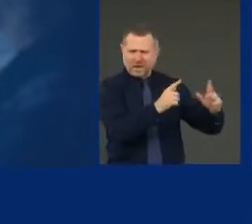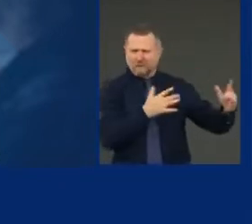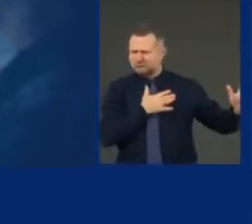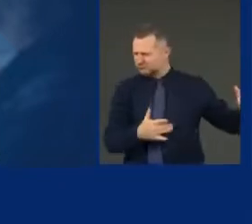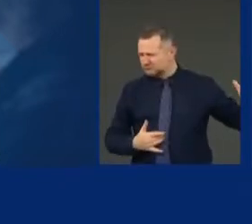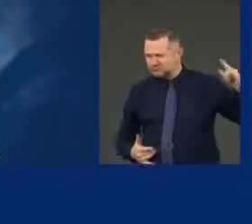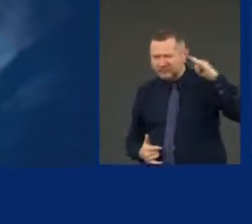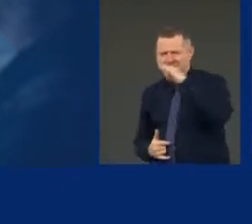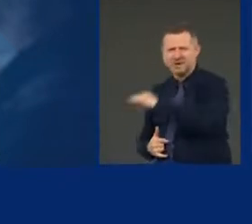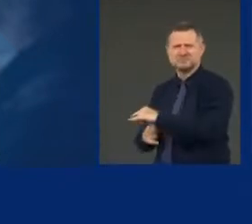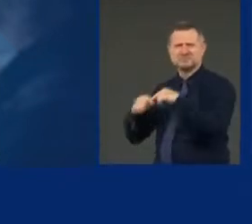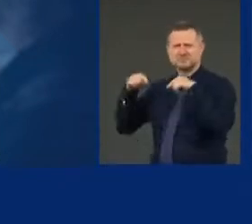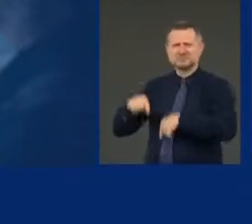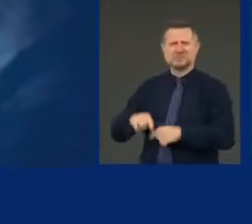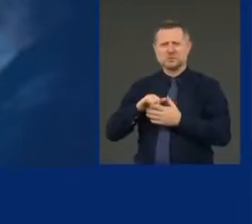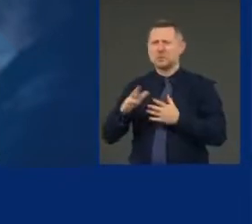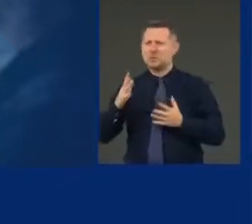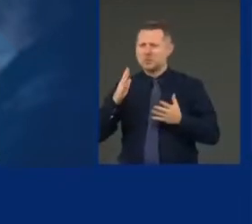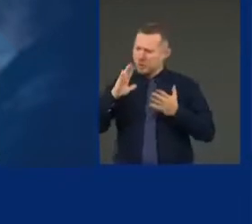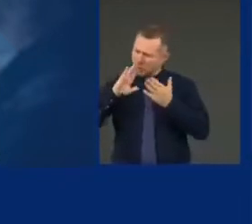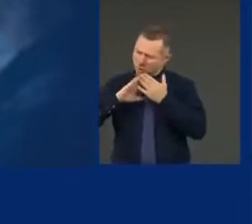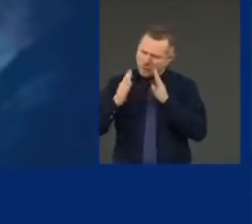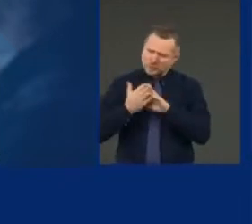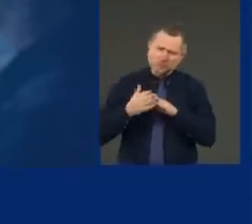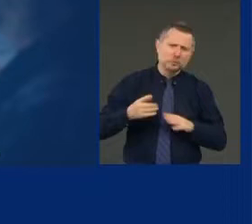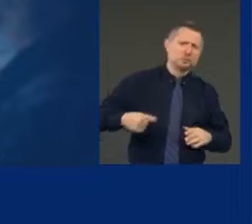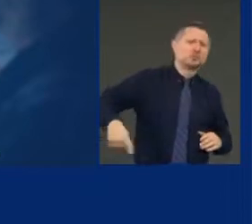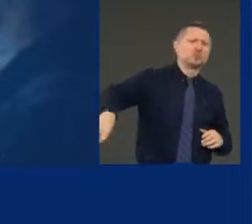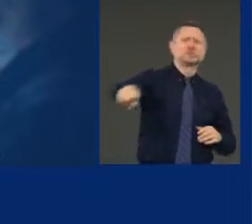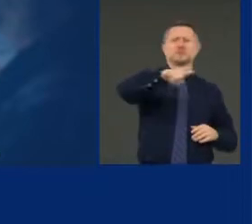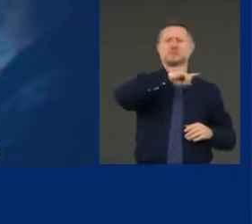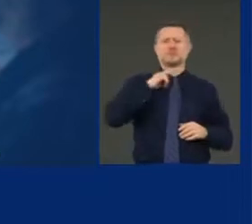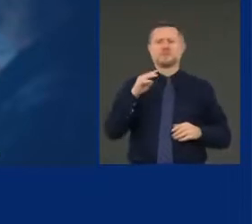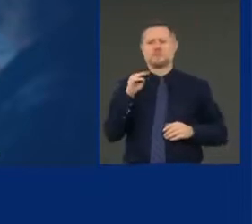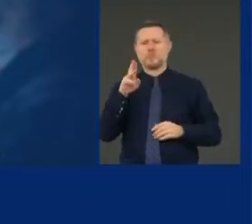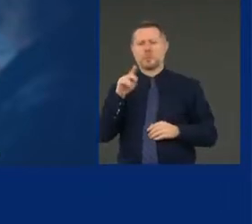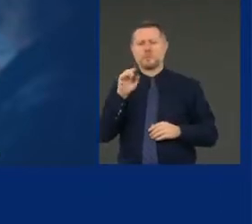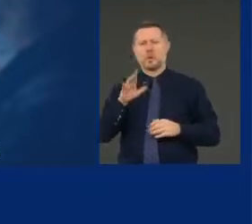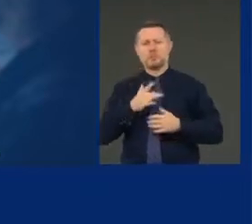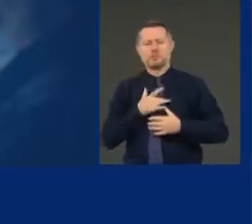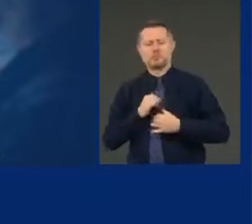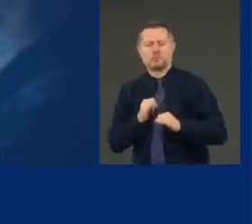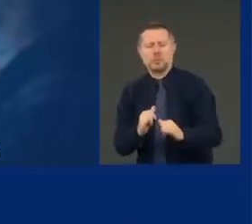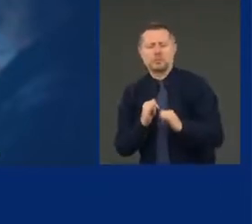really community and mutuality and all the things we hope to be